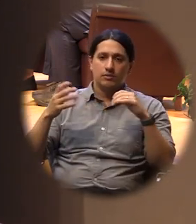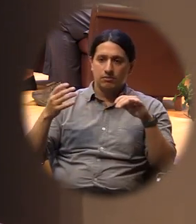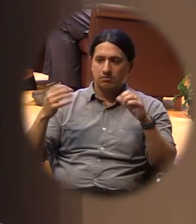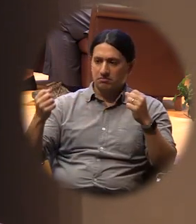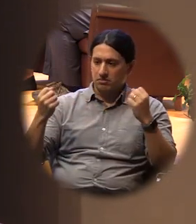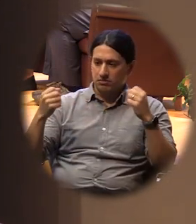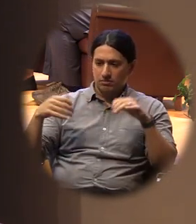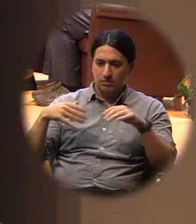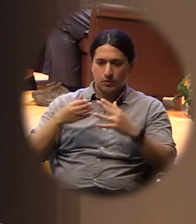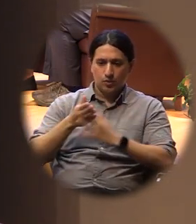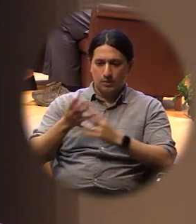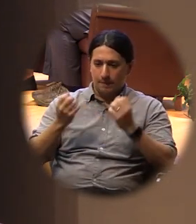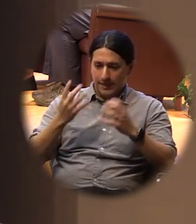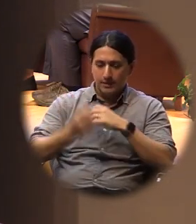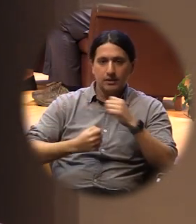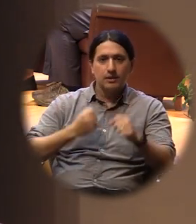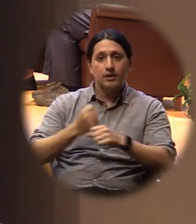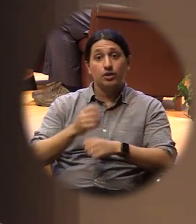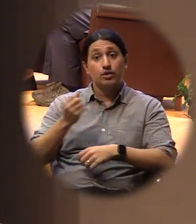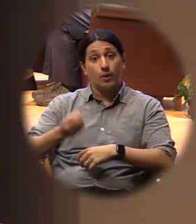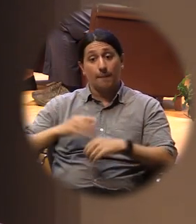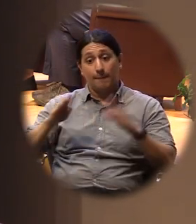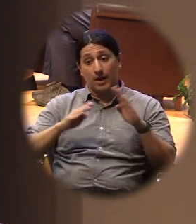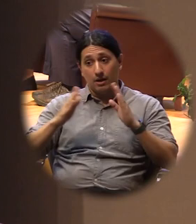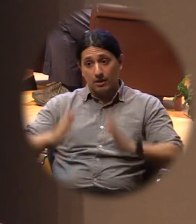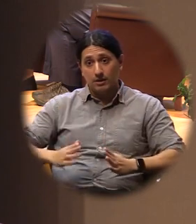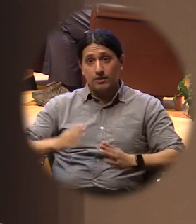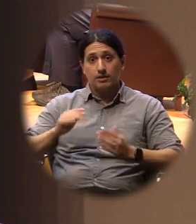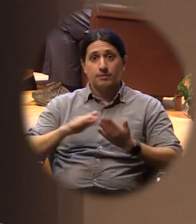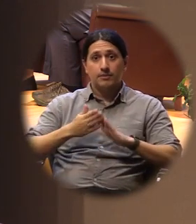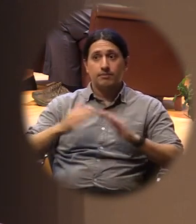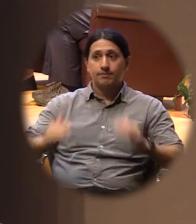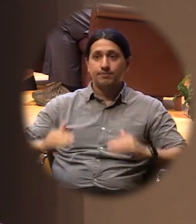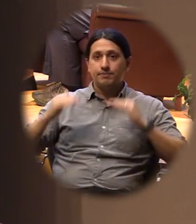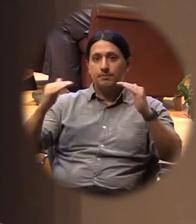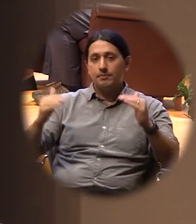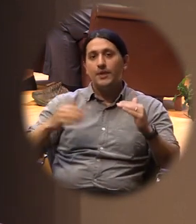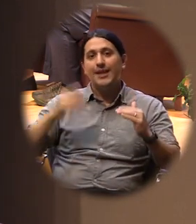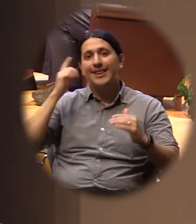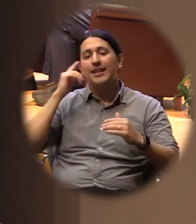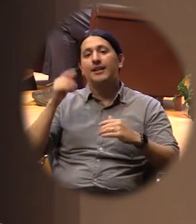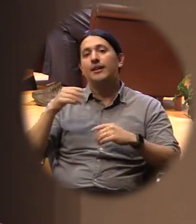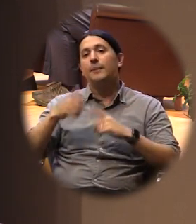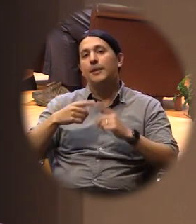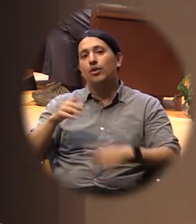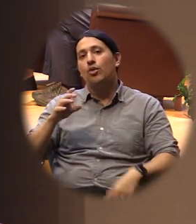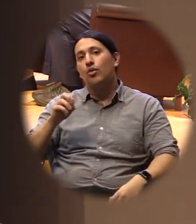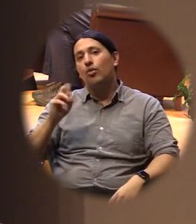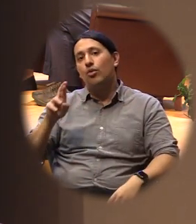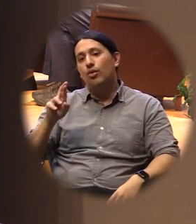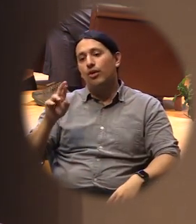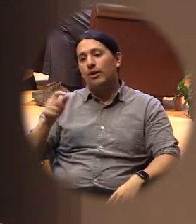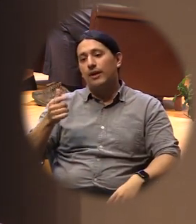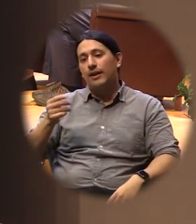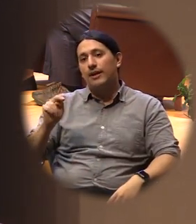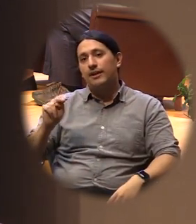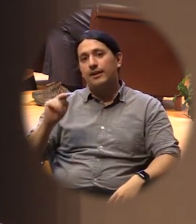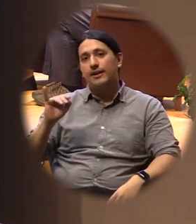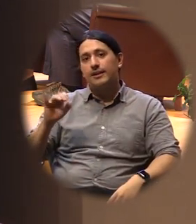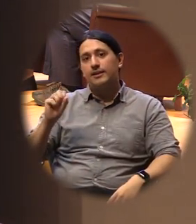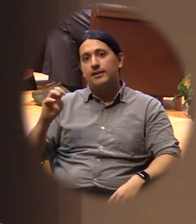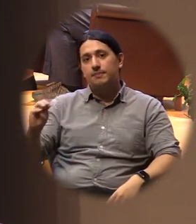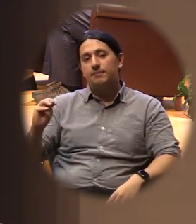that biologists get better at thinking of an organism as a dynamic system that changes in a developmental